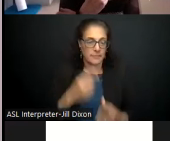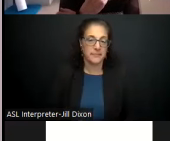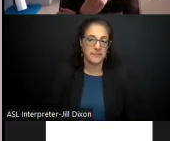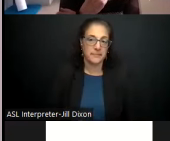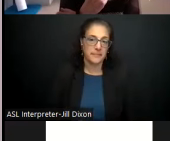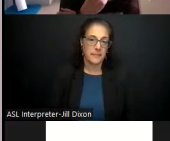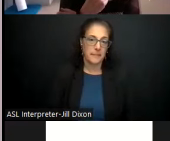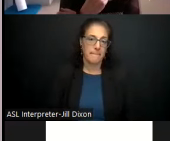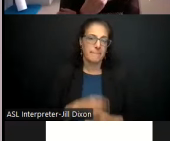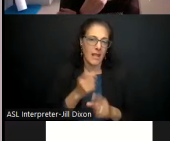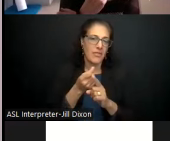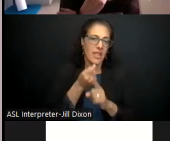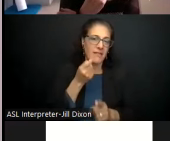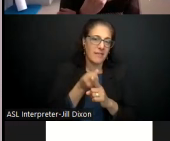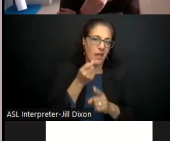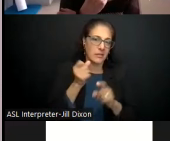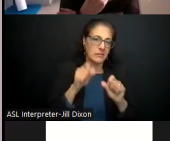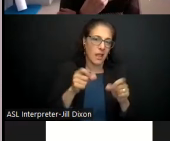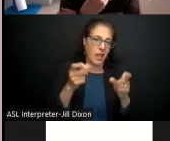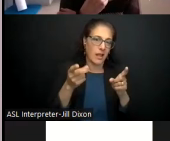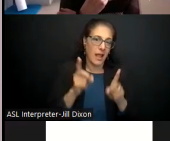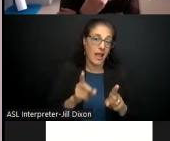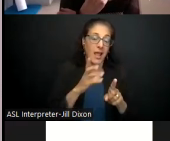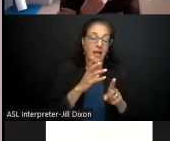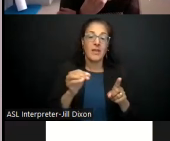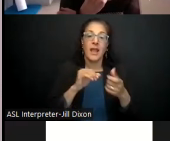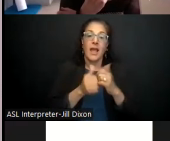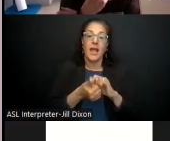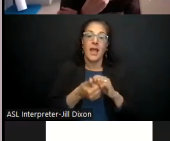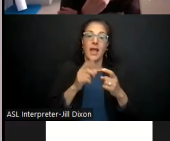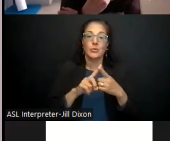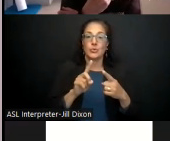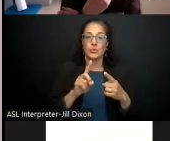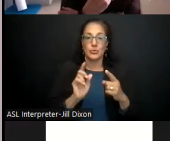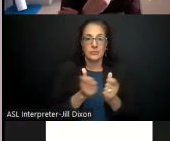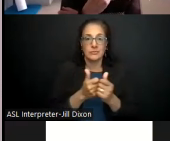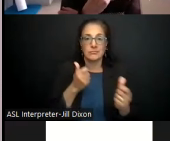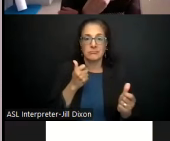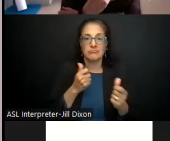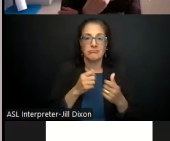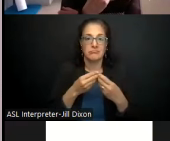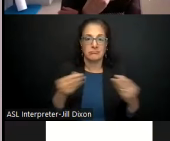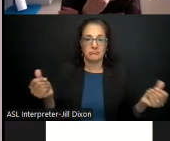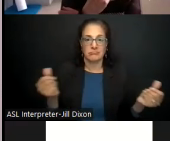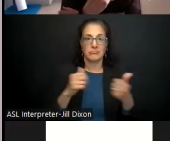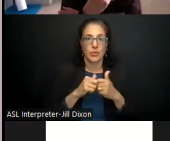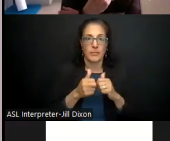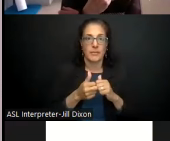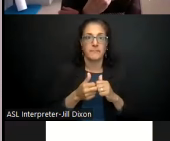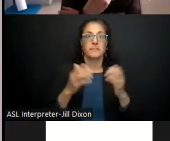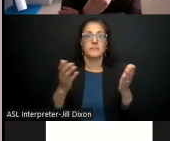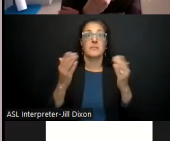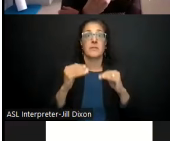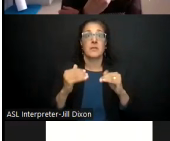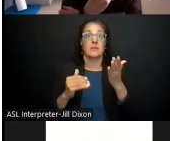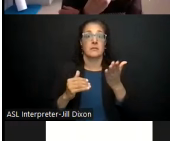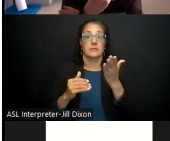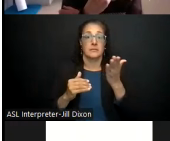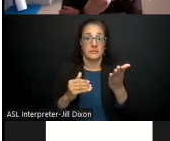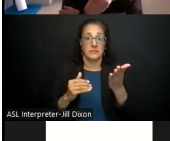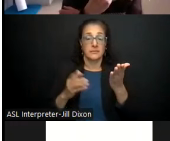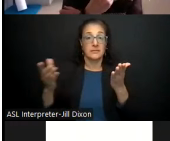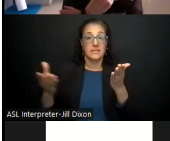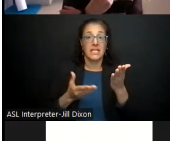the effects that these can have and ways to prevent it. So we'll introduce here the